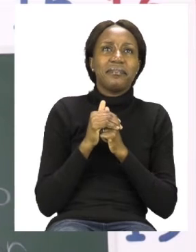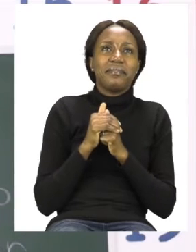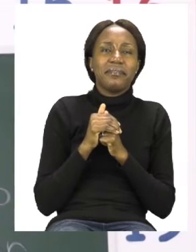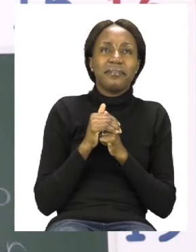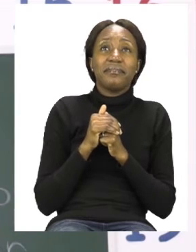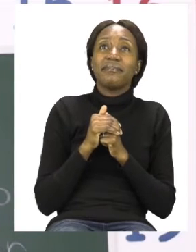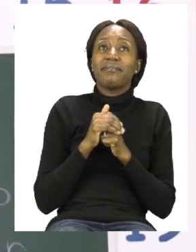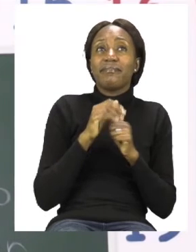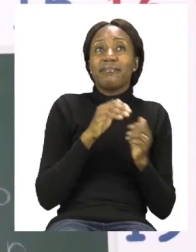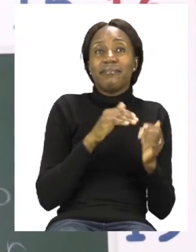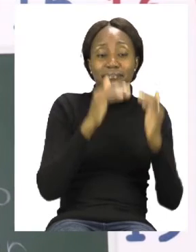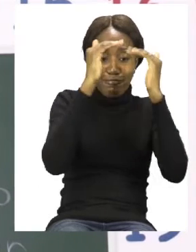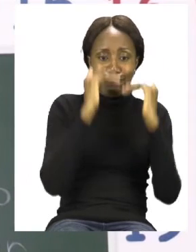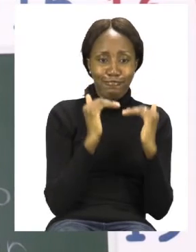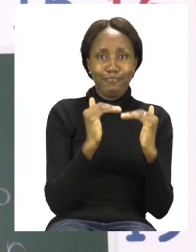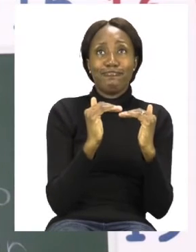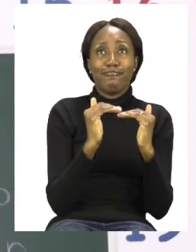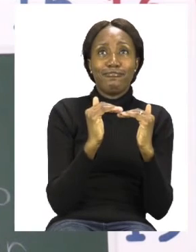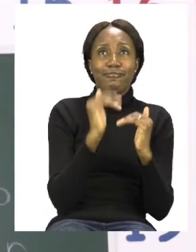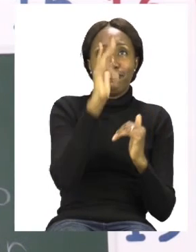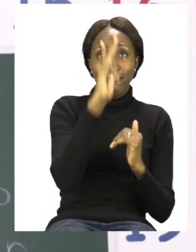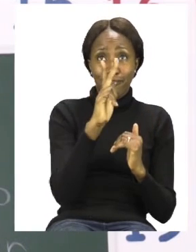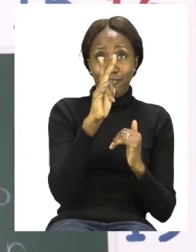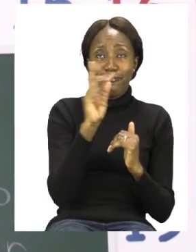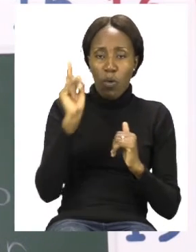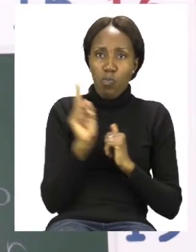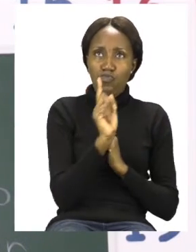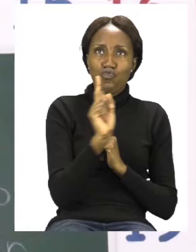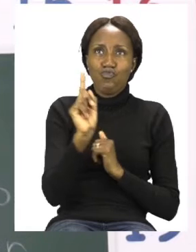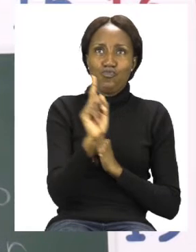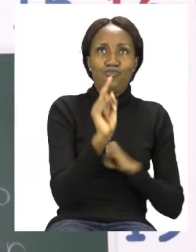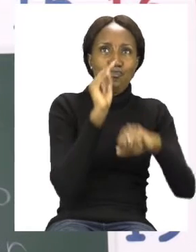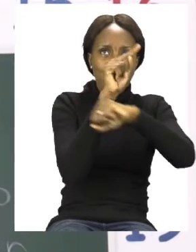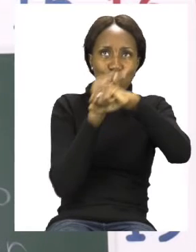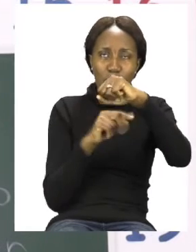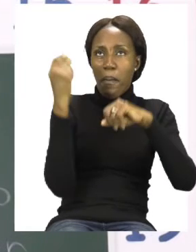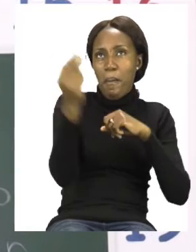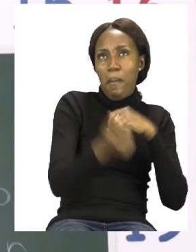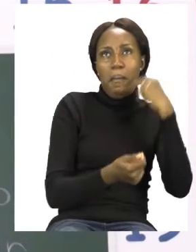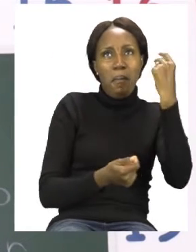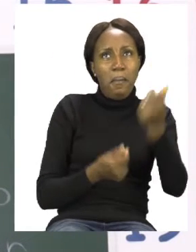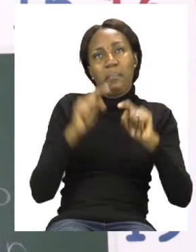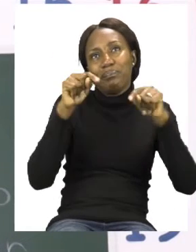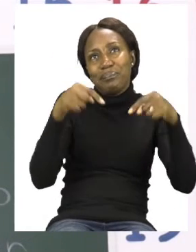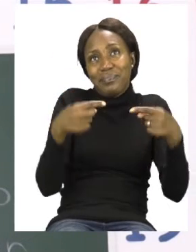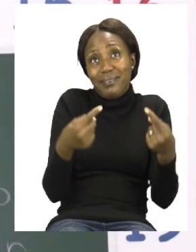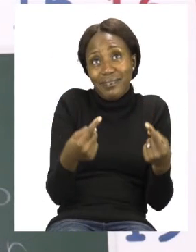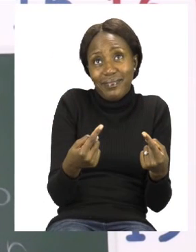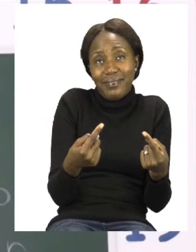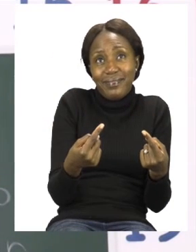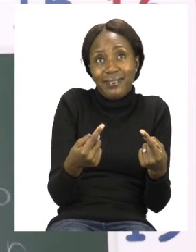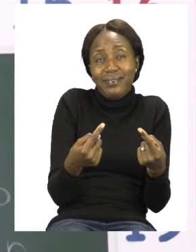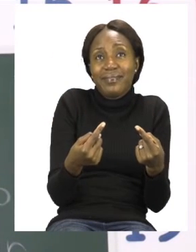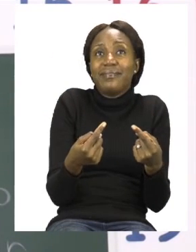the word customer. Now we both see that there's a K there, but then the A is missing. So we